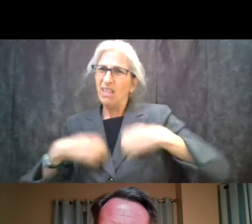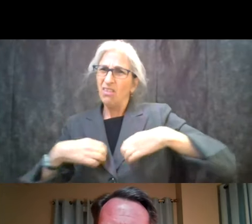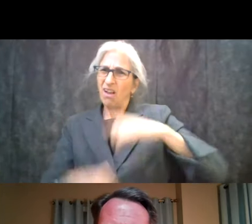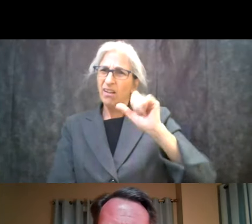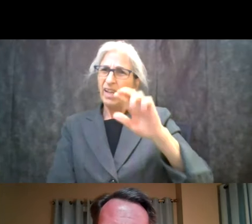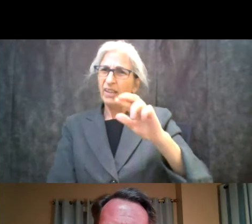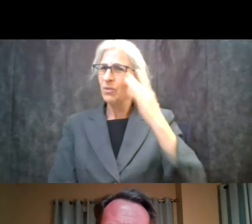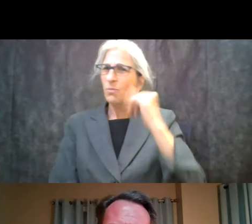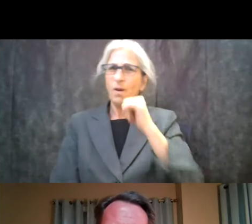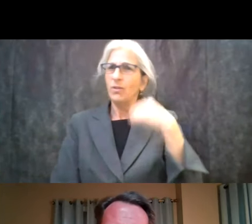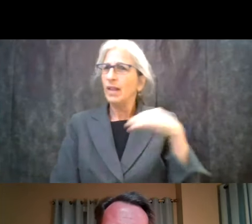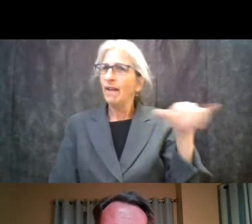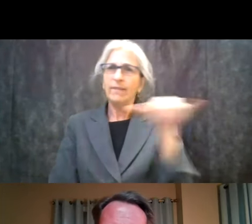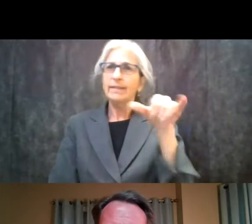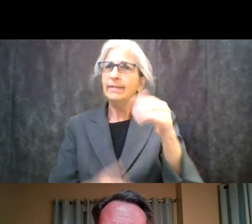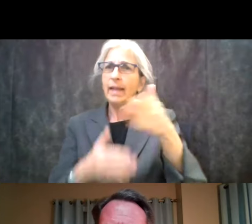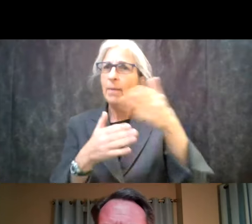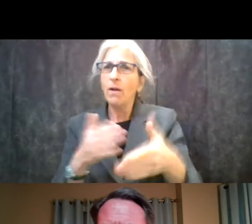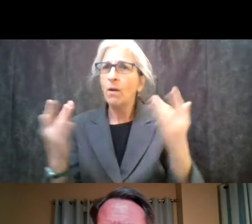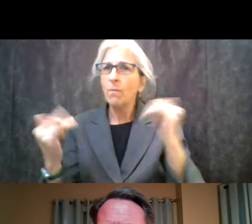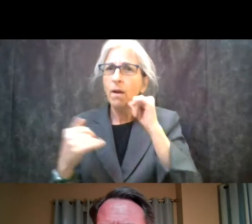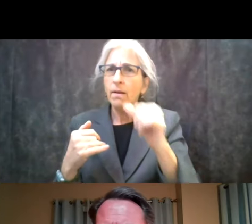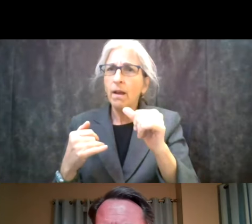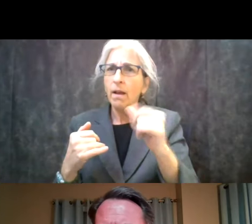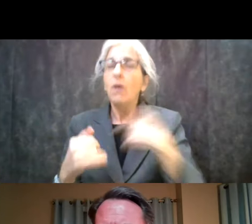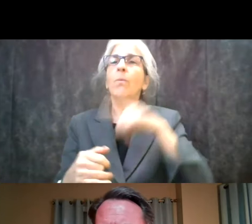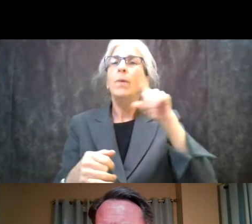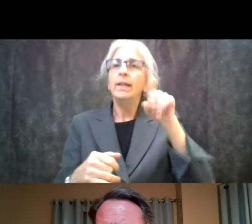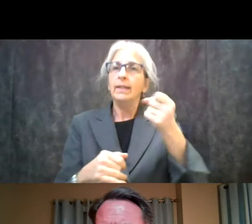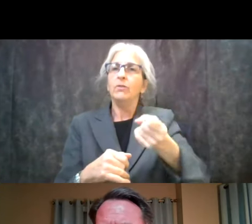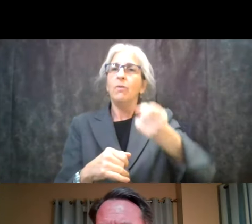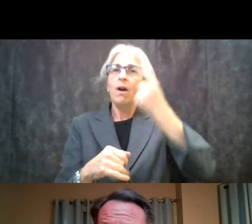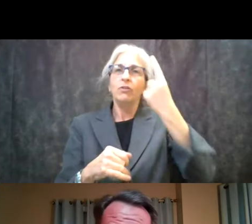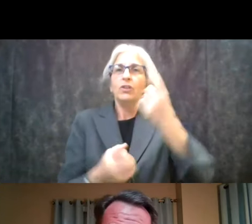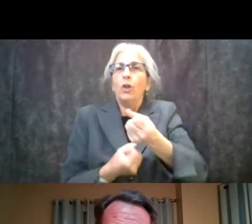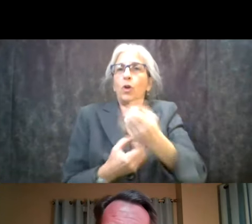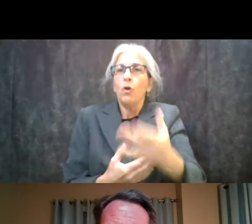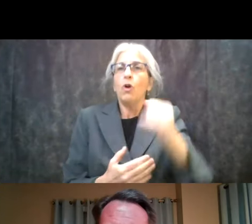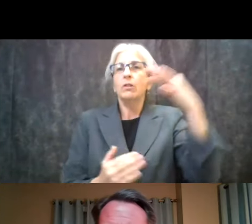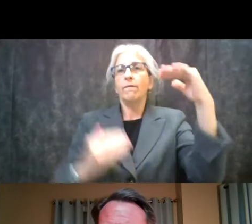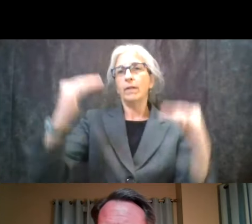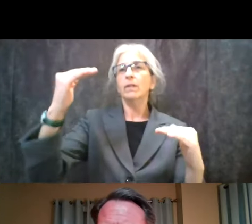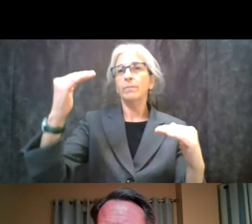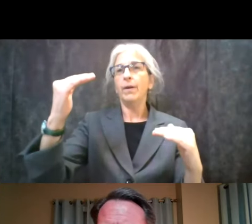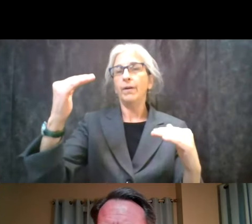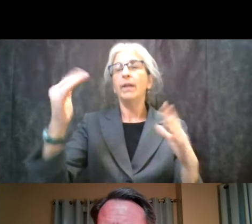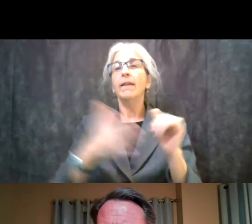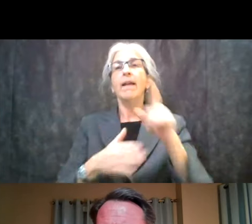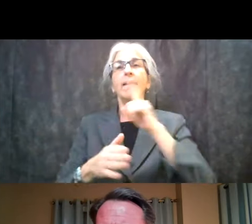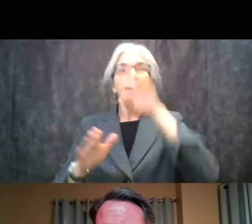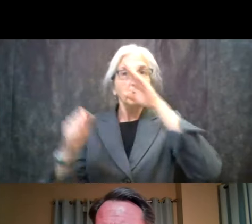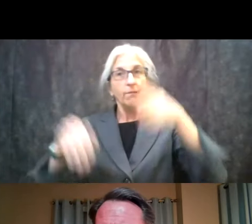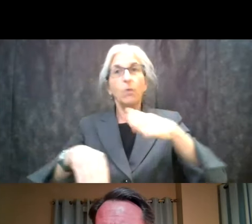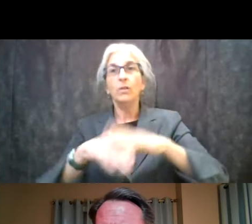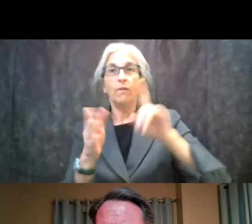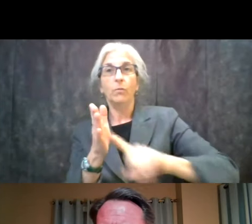have similar outcomes. So understanding the causes of these disparities is a real focus of research. And actually, I should mention an area of real